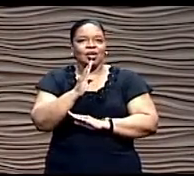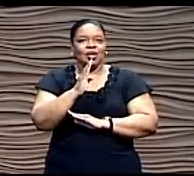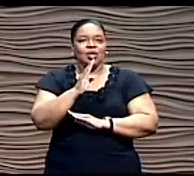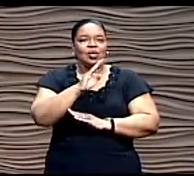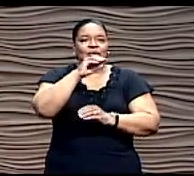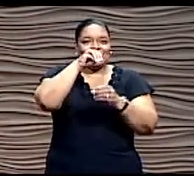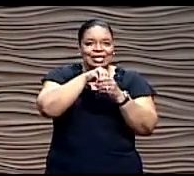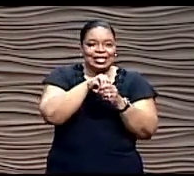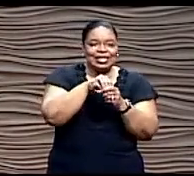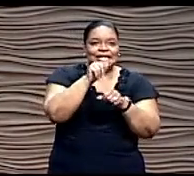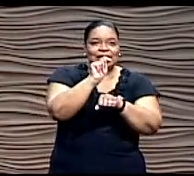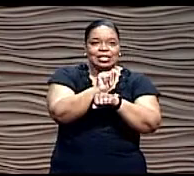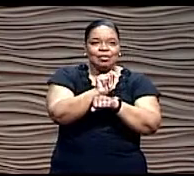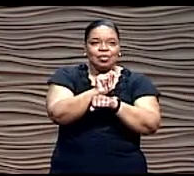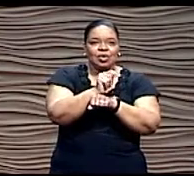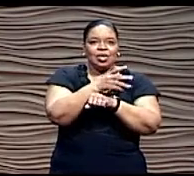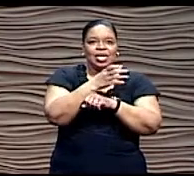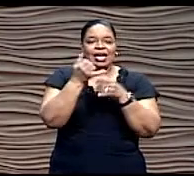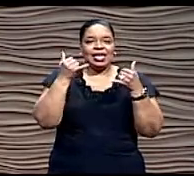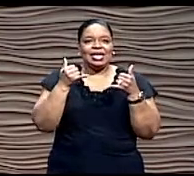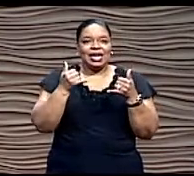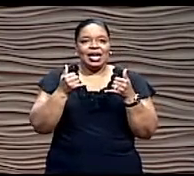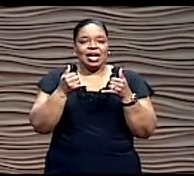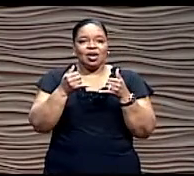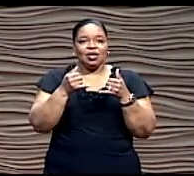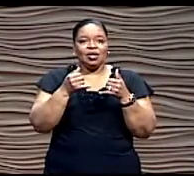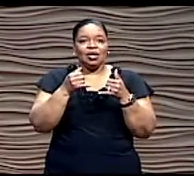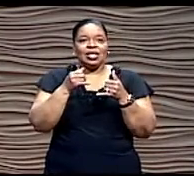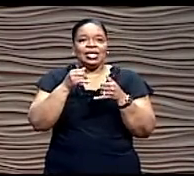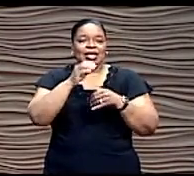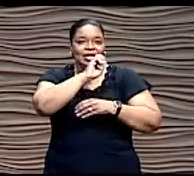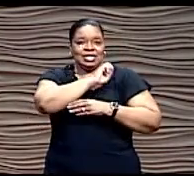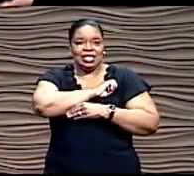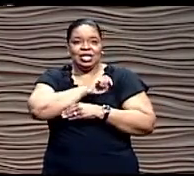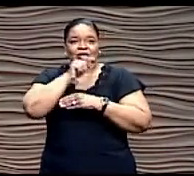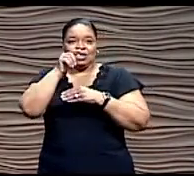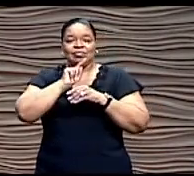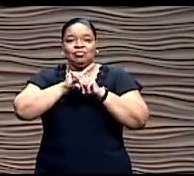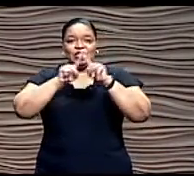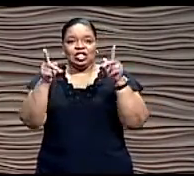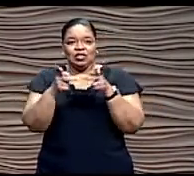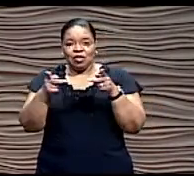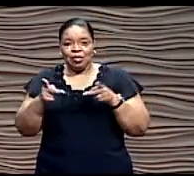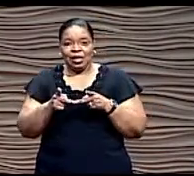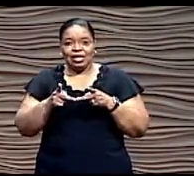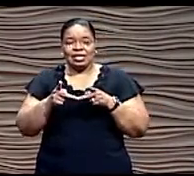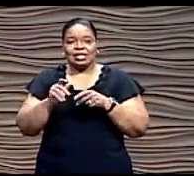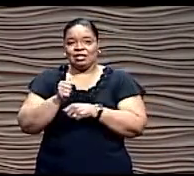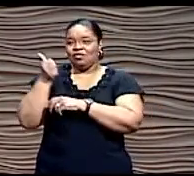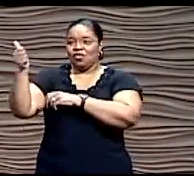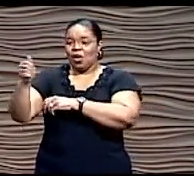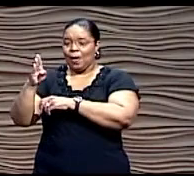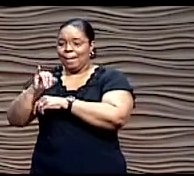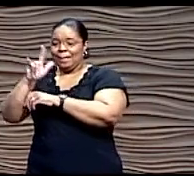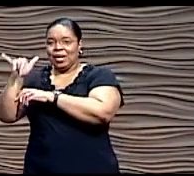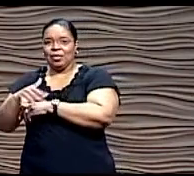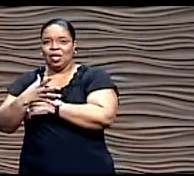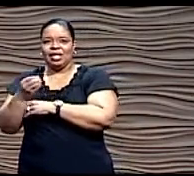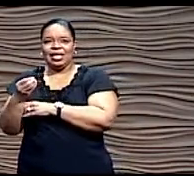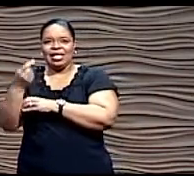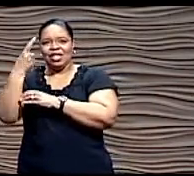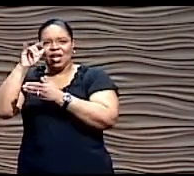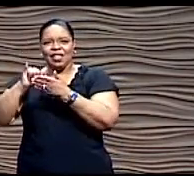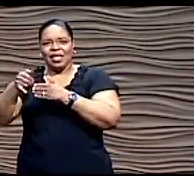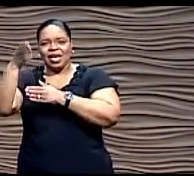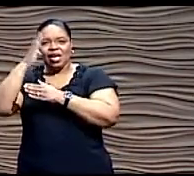the temple. And now he's in Babylon, so God's over there, and I'm over here. And then